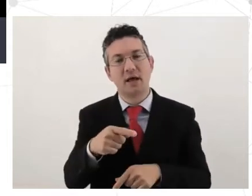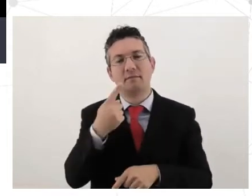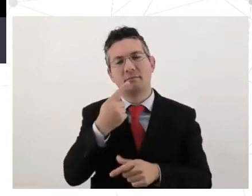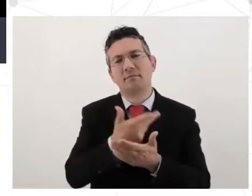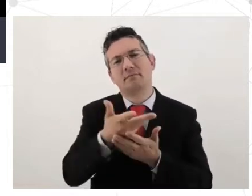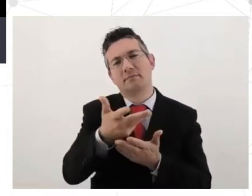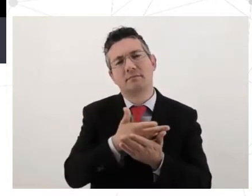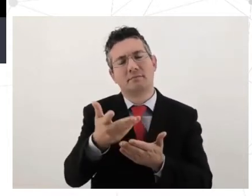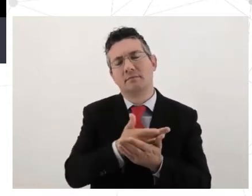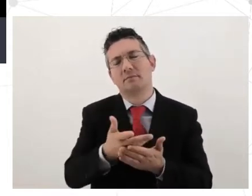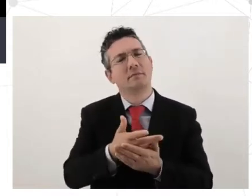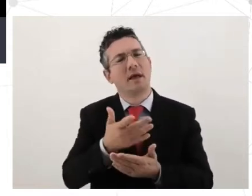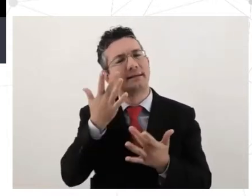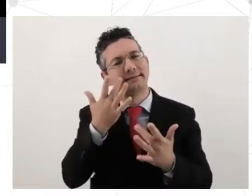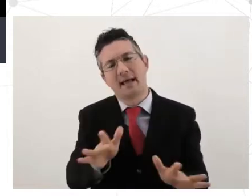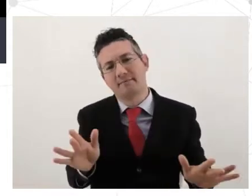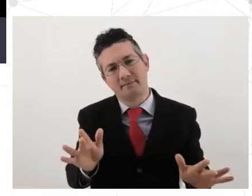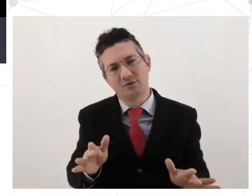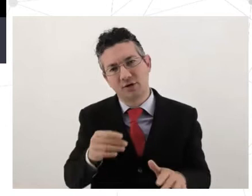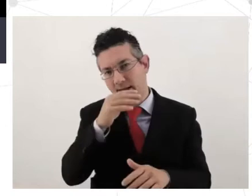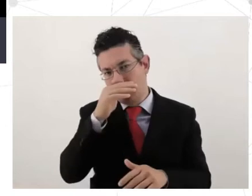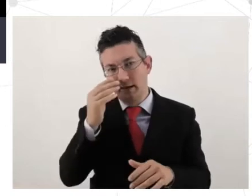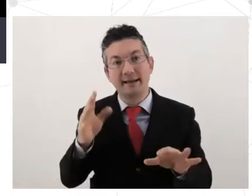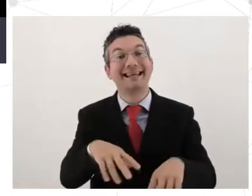So Soundscape and O&M training.